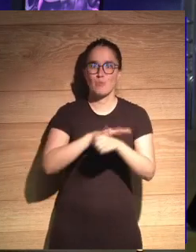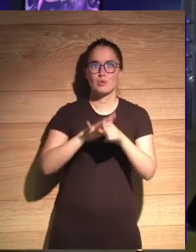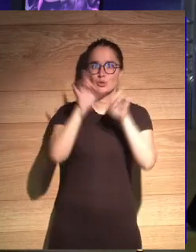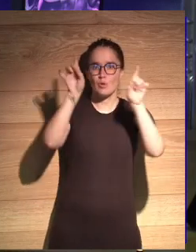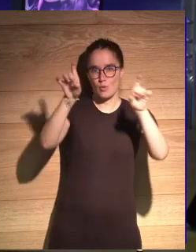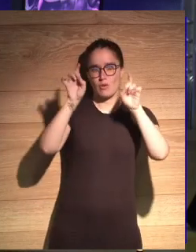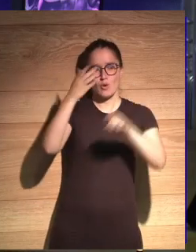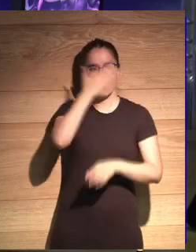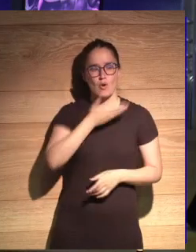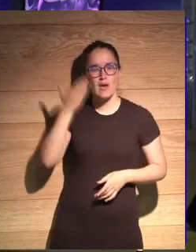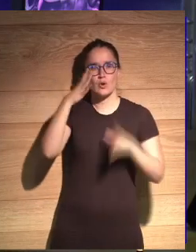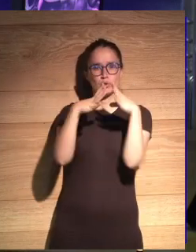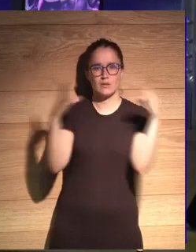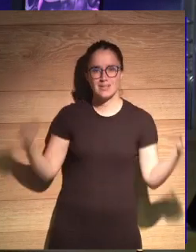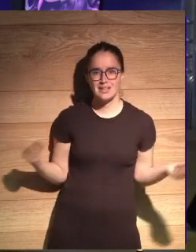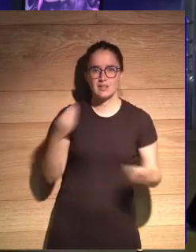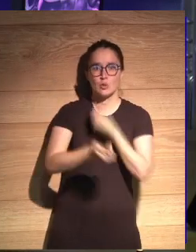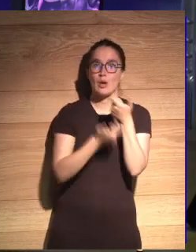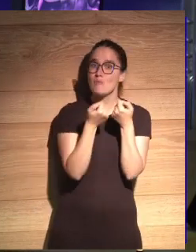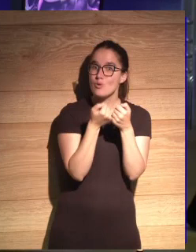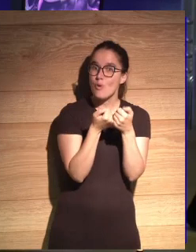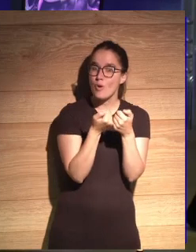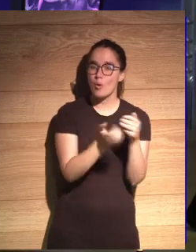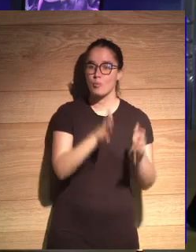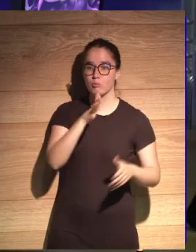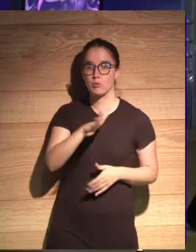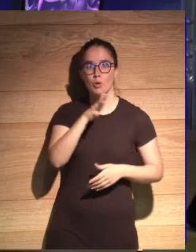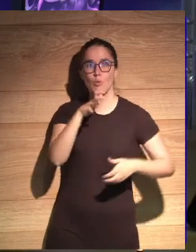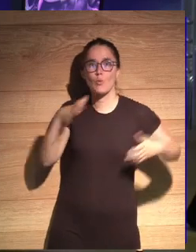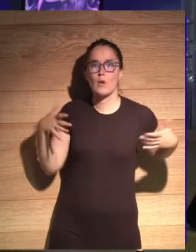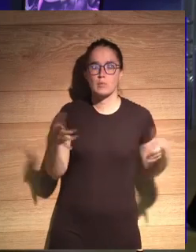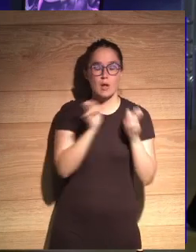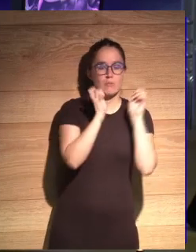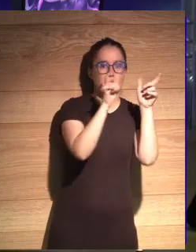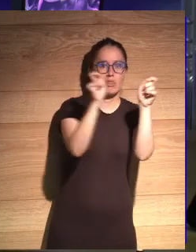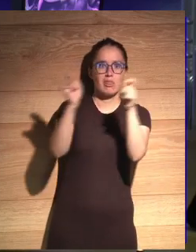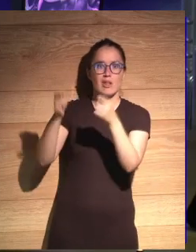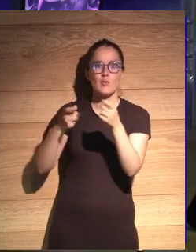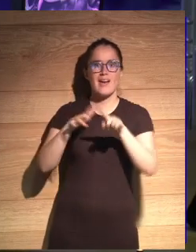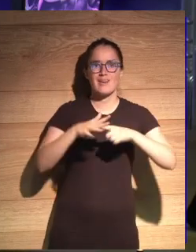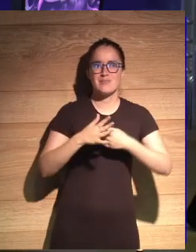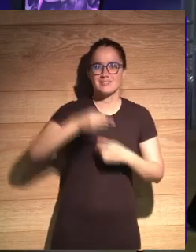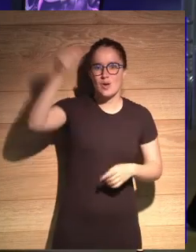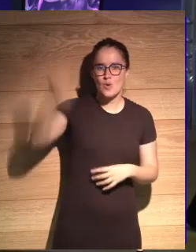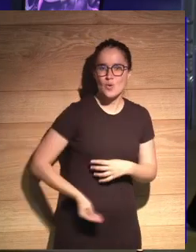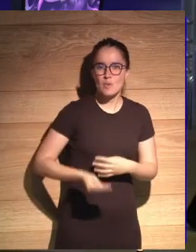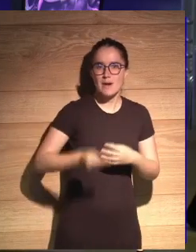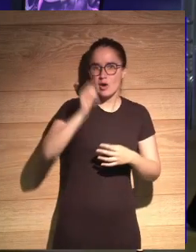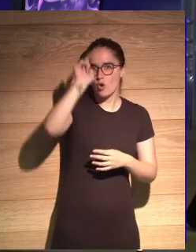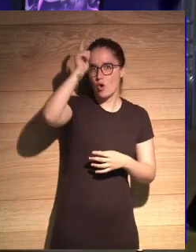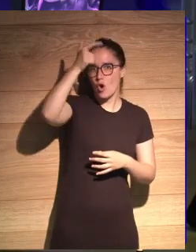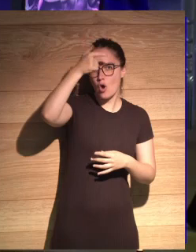field. Also in education, in schools and universities, video games are being used